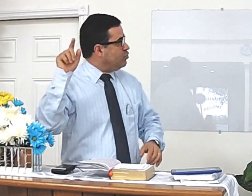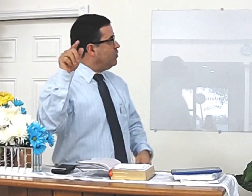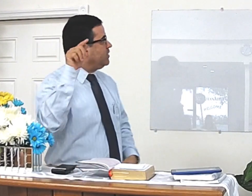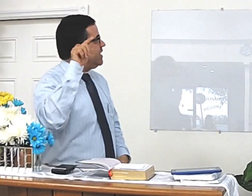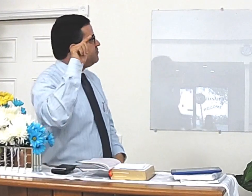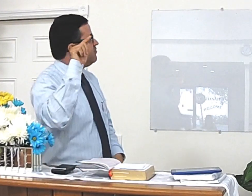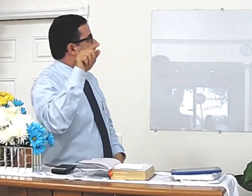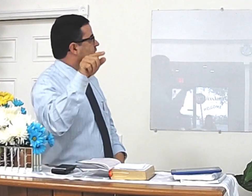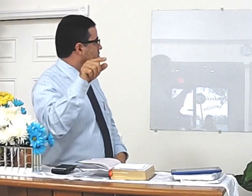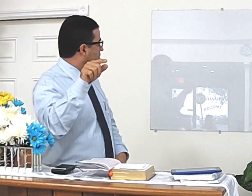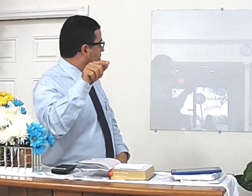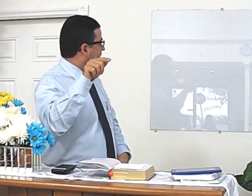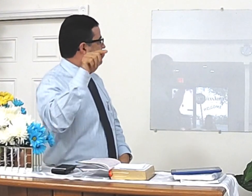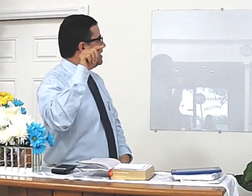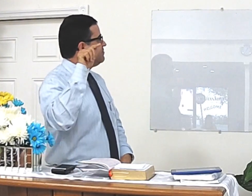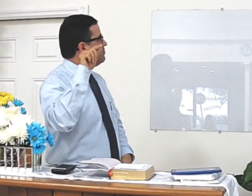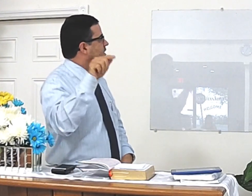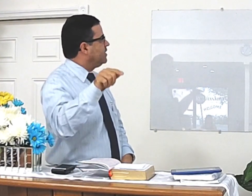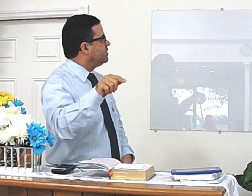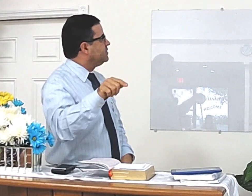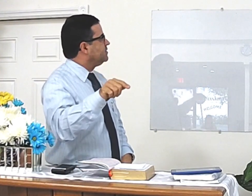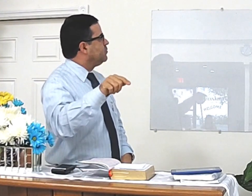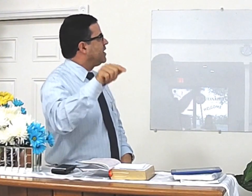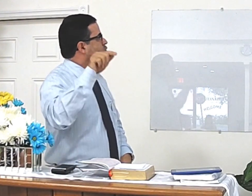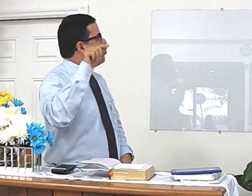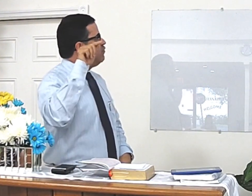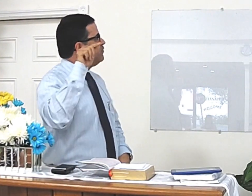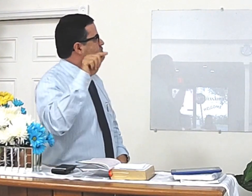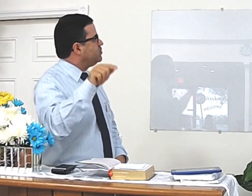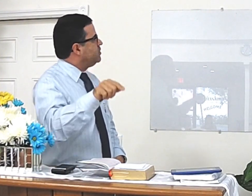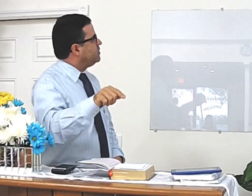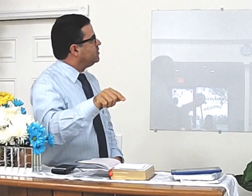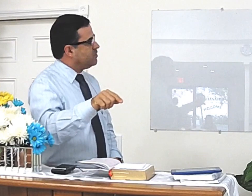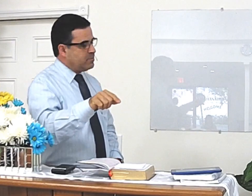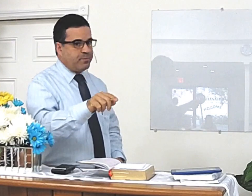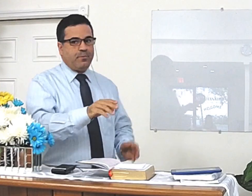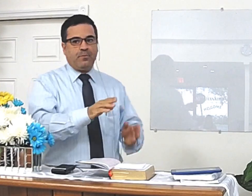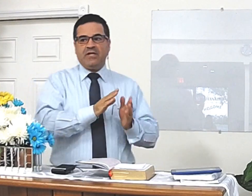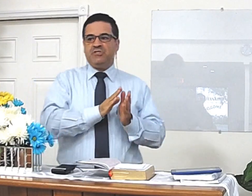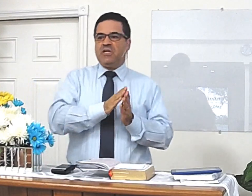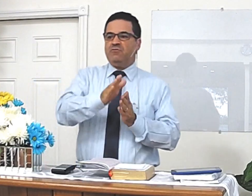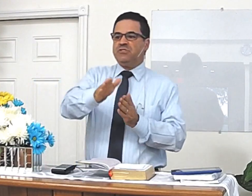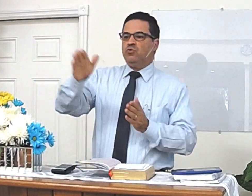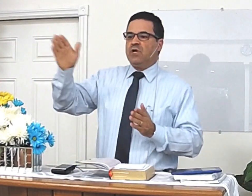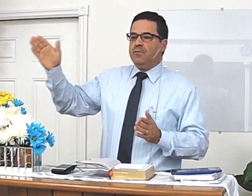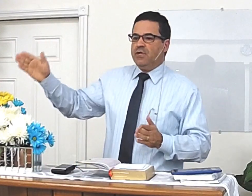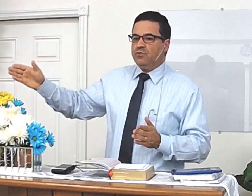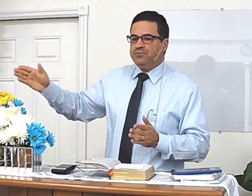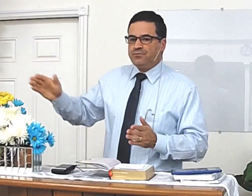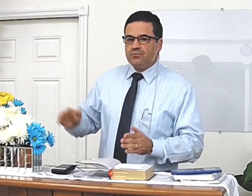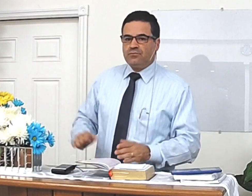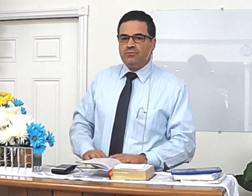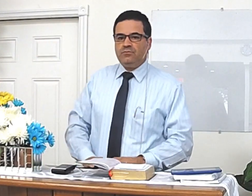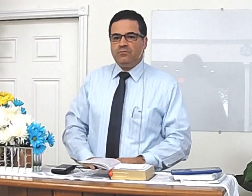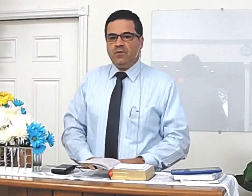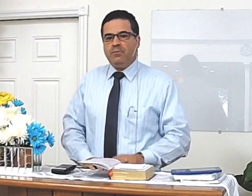the enemy, he attacked against faith in order to kill faith, in order to confuse, in order to take you away from